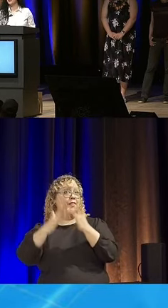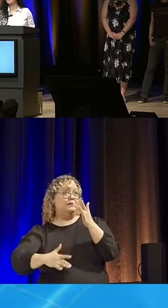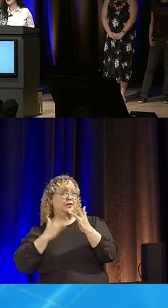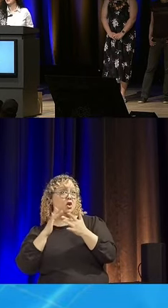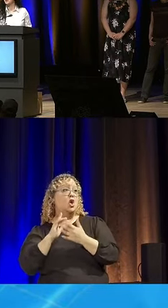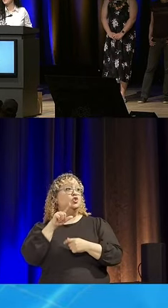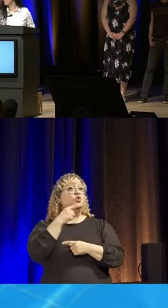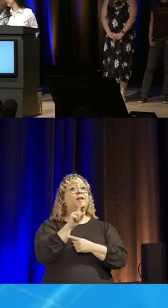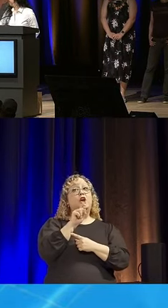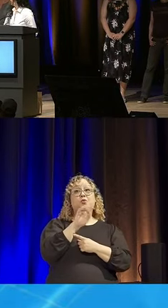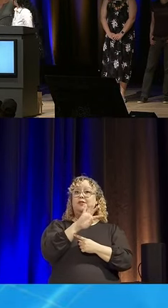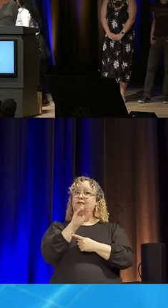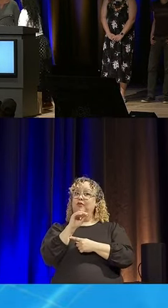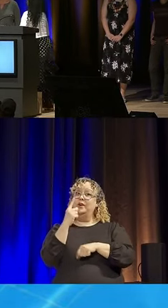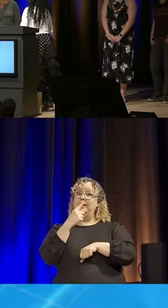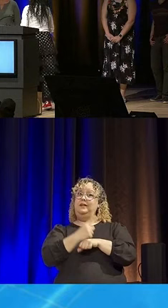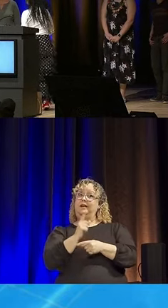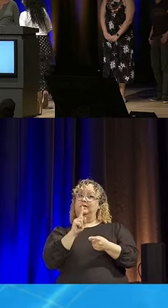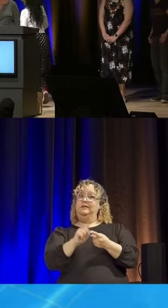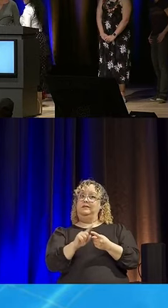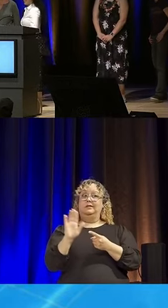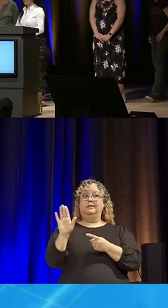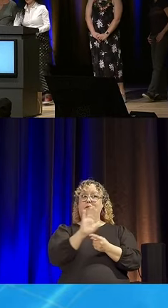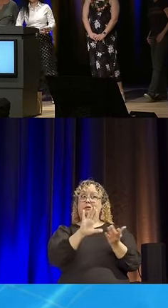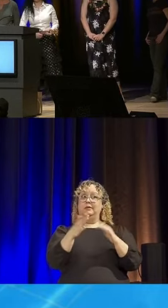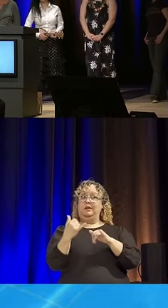so start planning now.